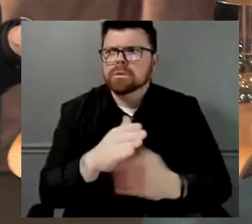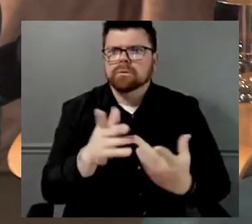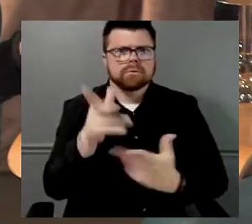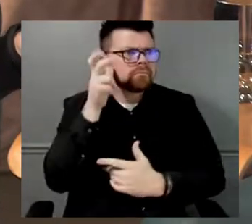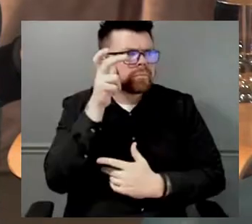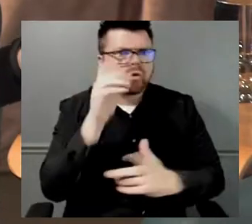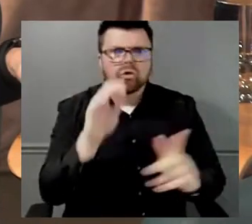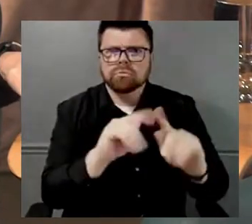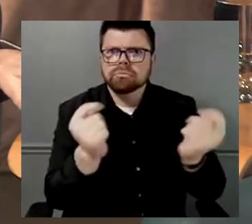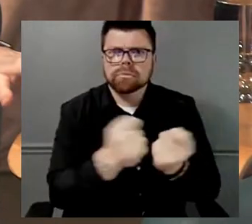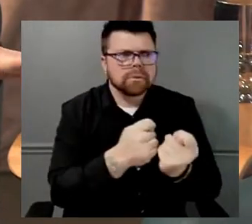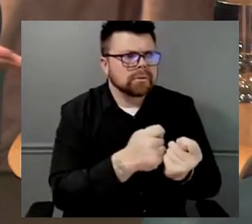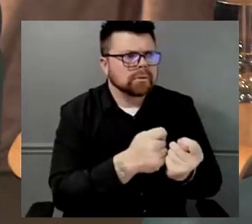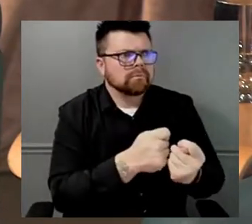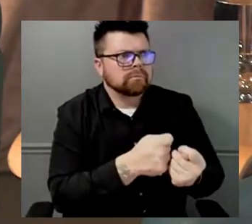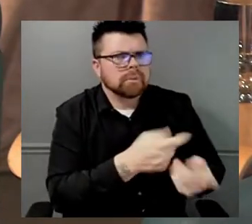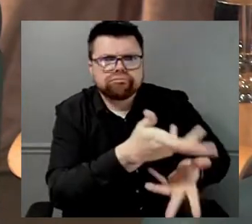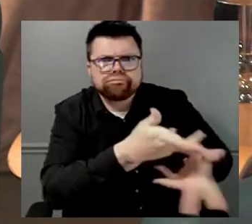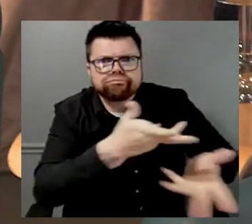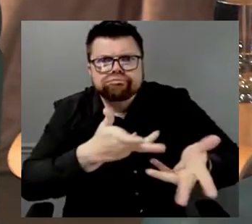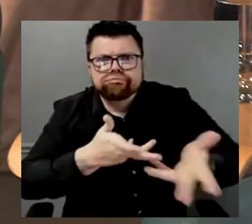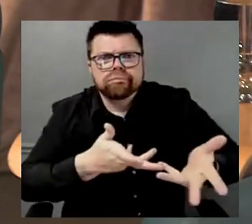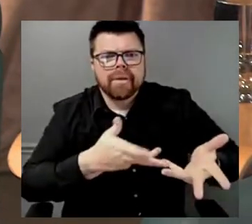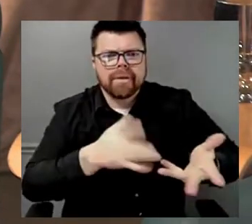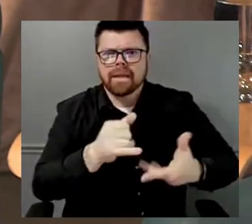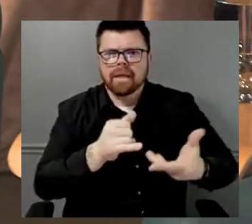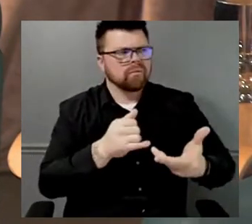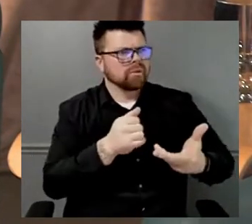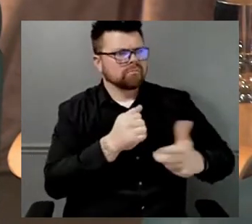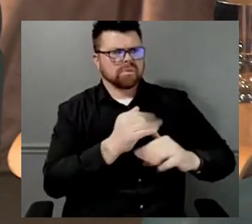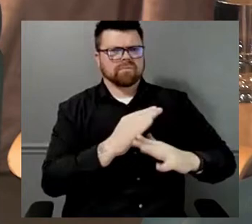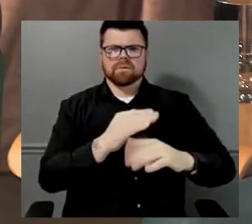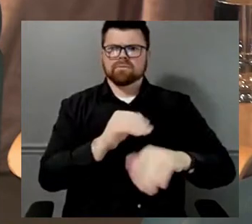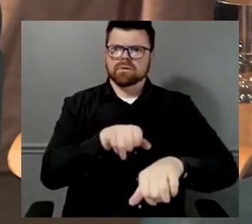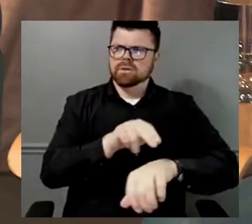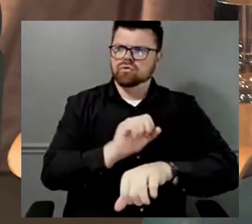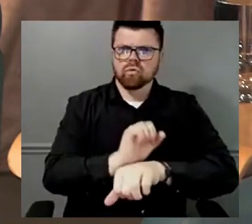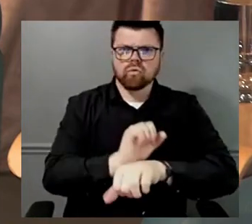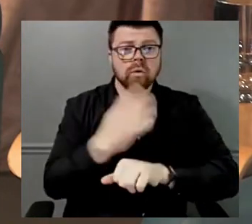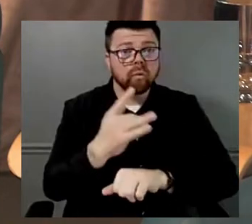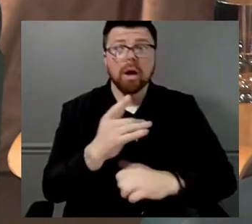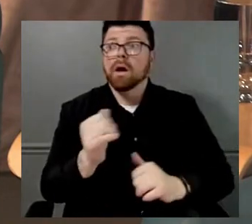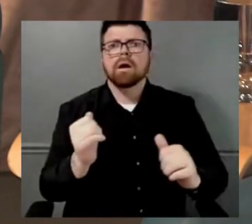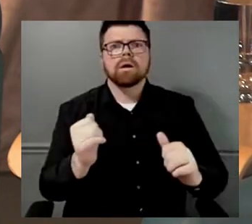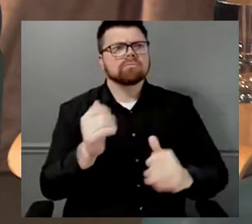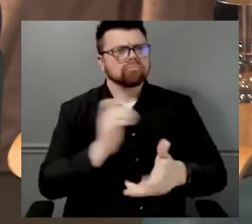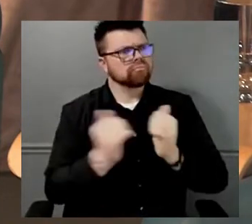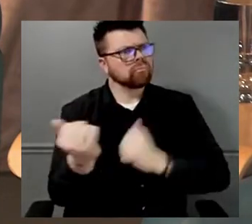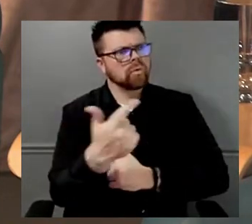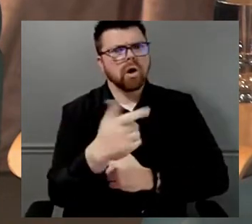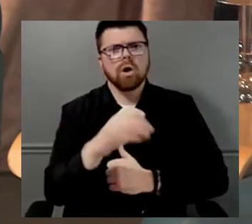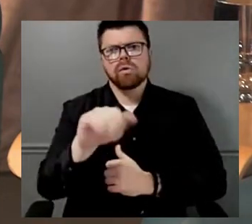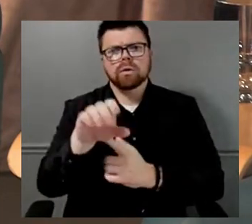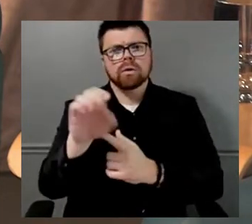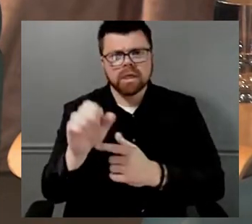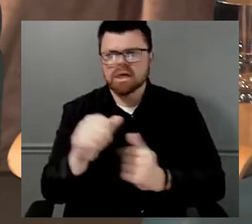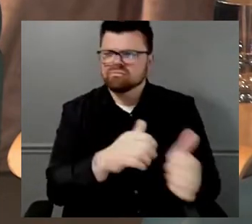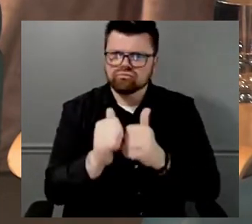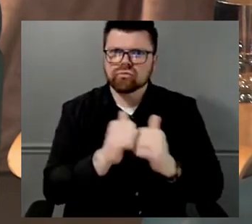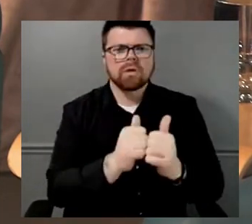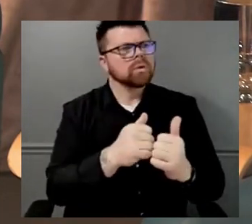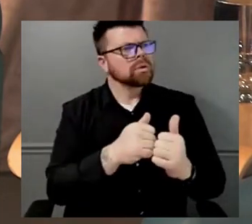avoid by the nature of our work because we're in every case together. We're in the same courtroom. We're hearing each other's